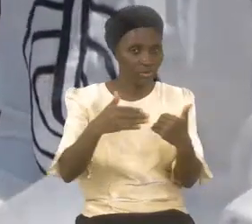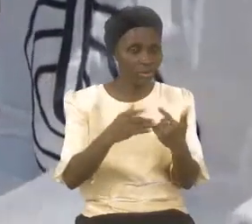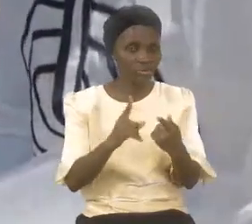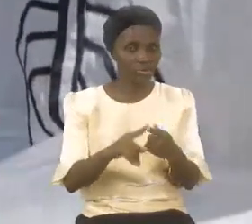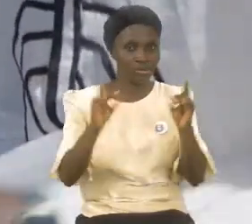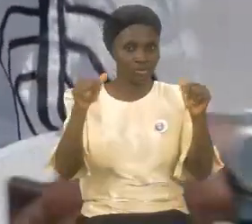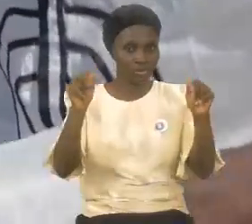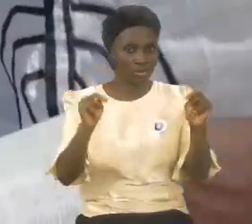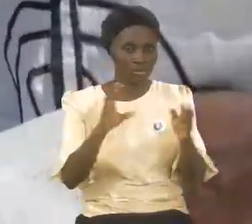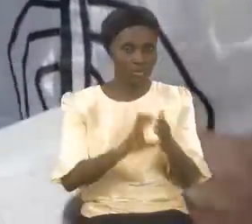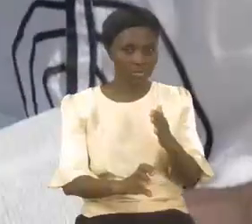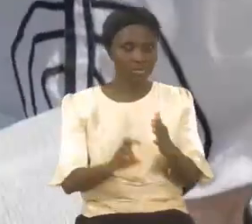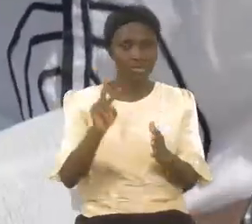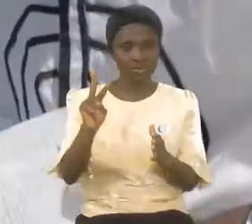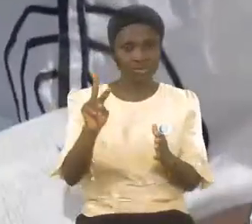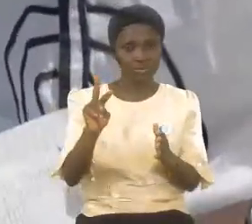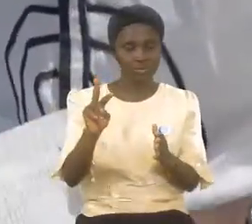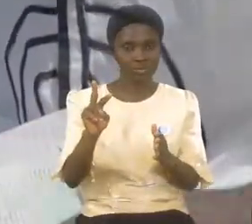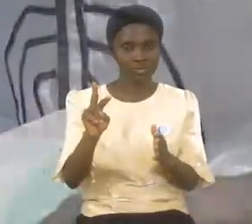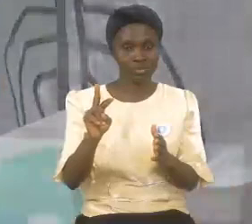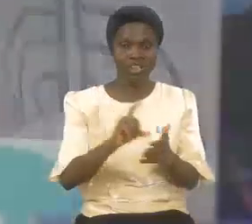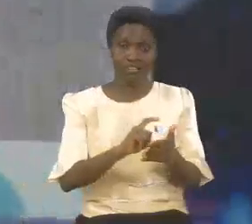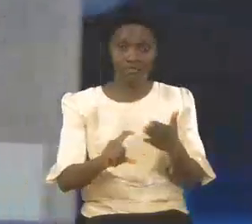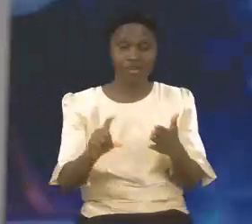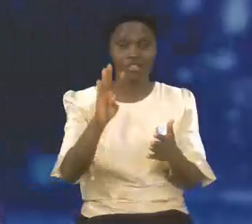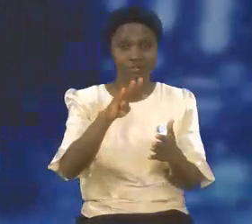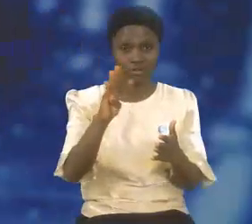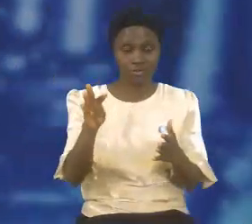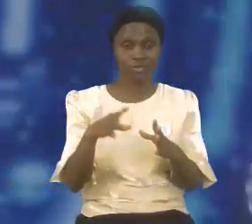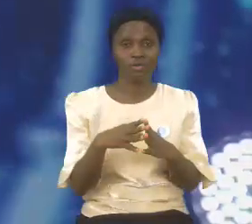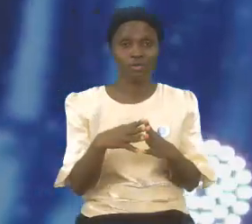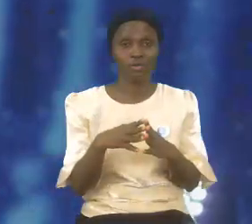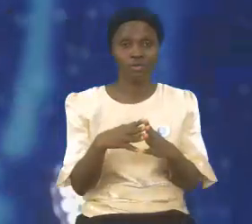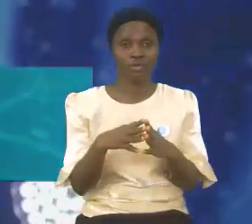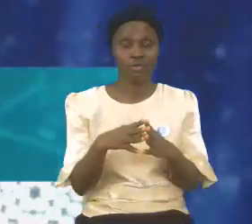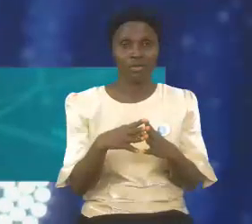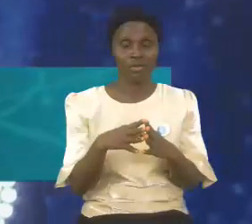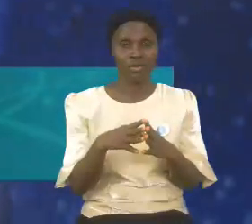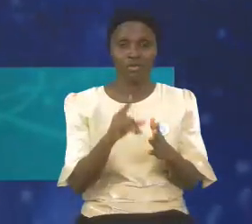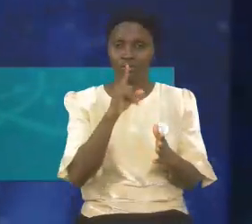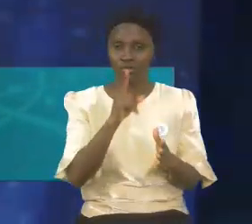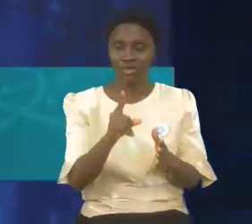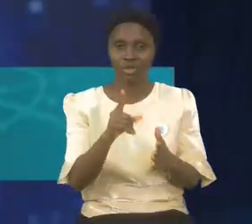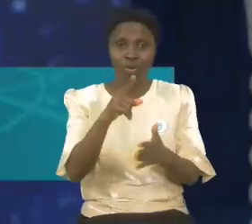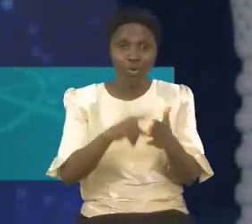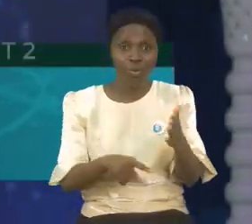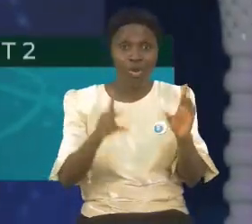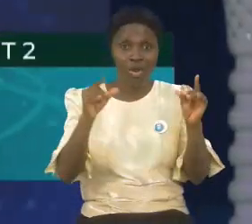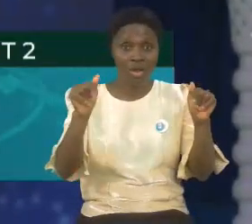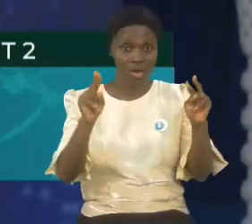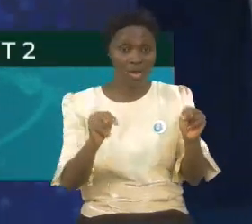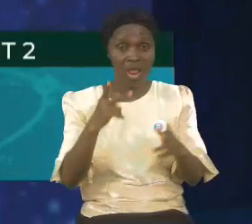Look at that. Daniel chapter 2, we're looking at verse 44. Exactly what Daniel had prophesied in